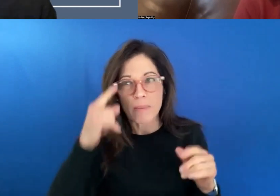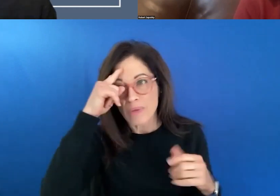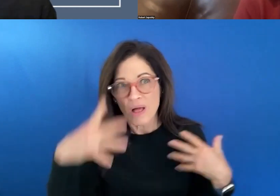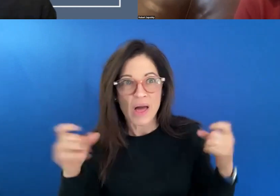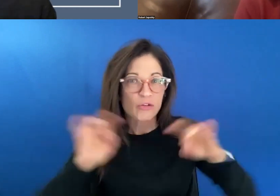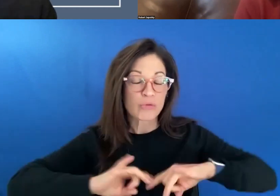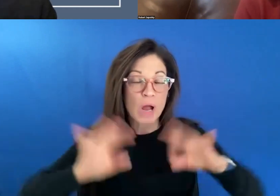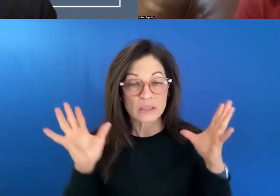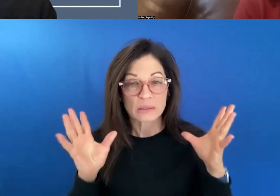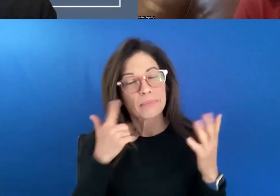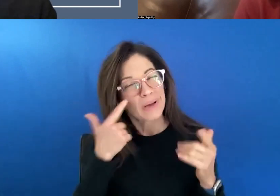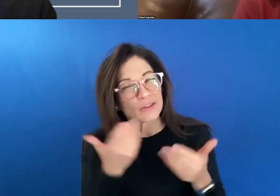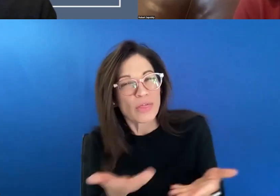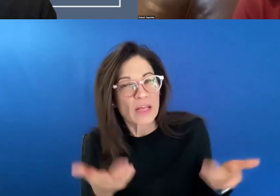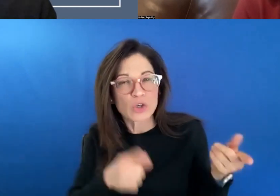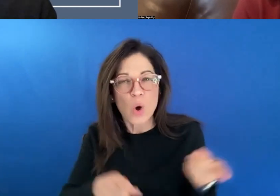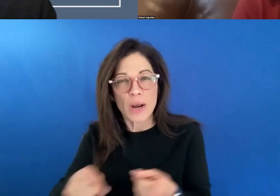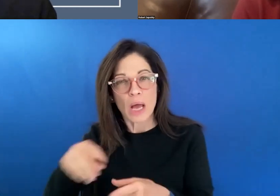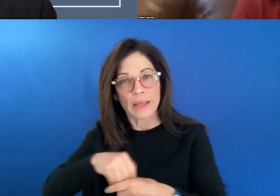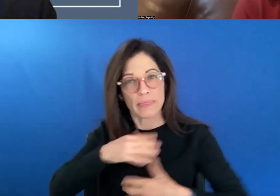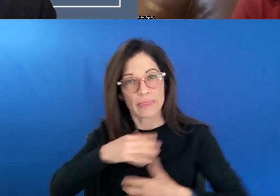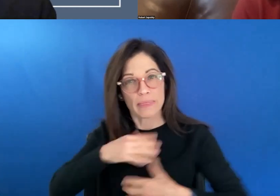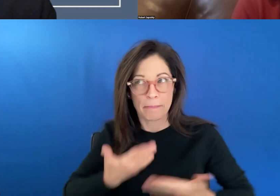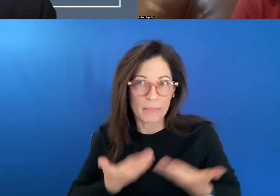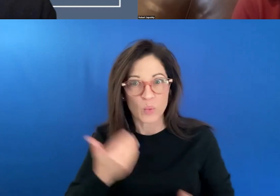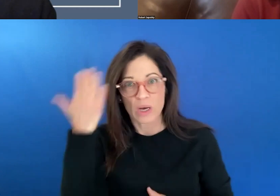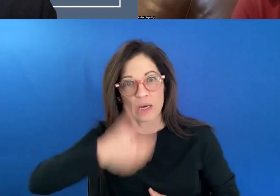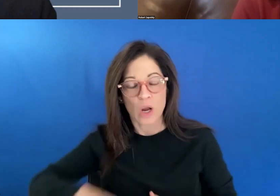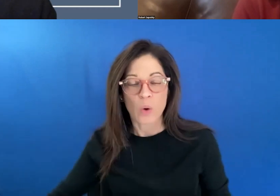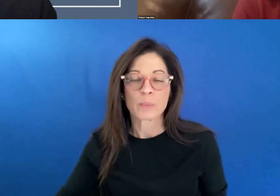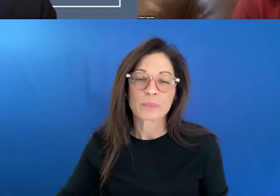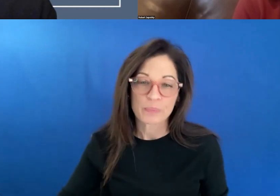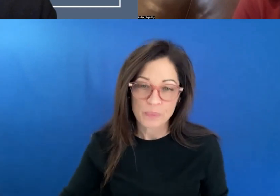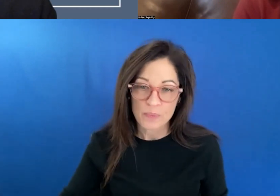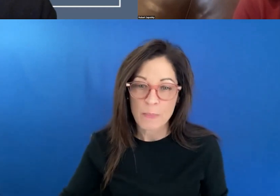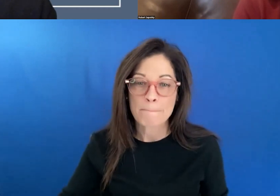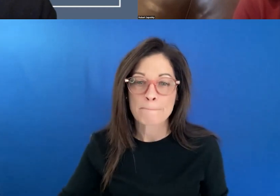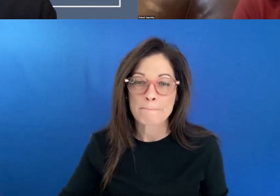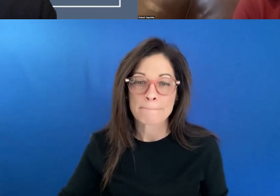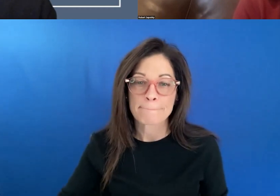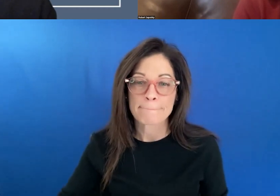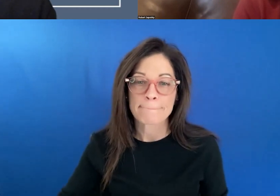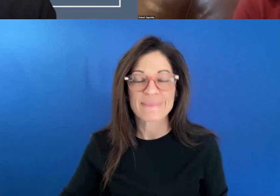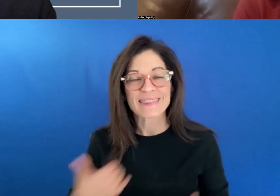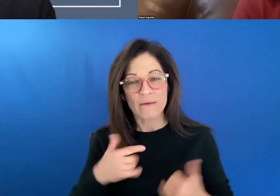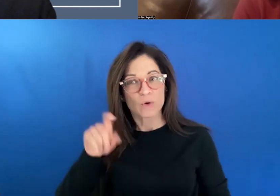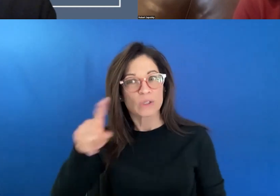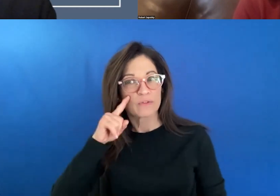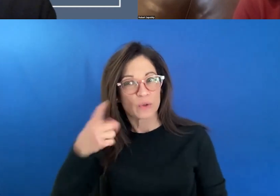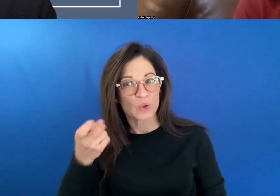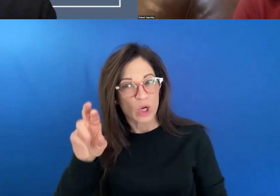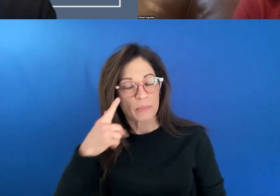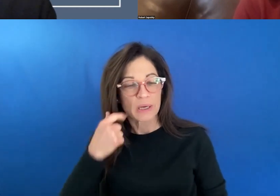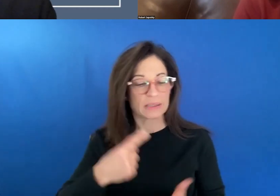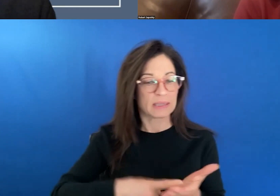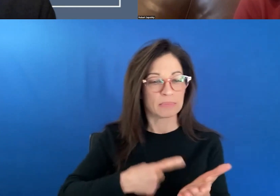on biologically we may not be aware of. So here's something I wanted to pose to you, Dr. Sapolsky, because crisis interventions are sometimes carried